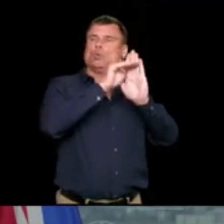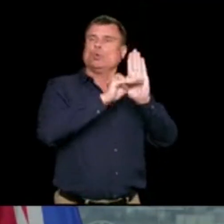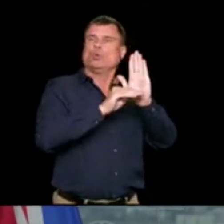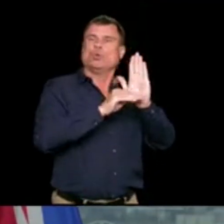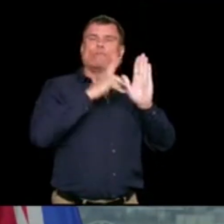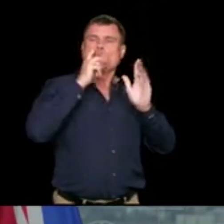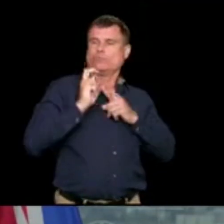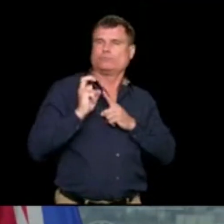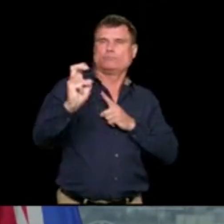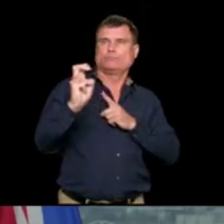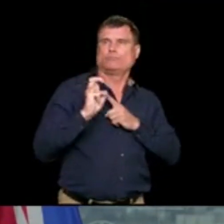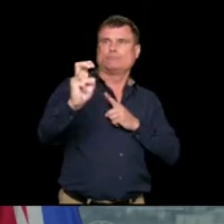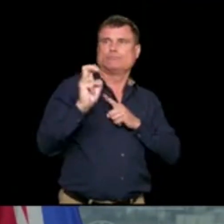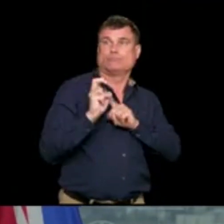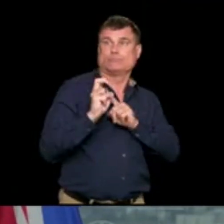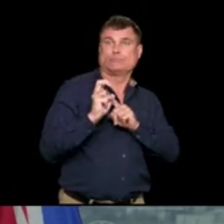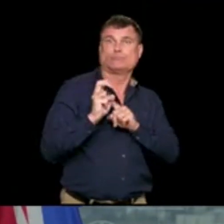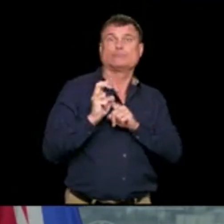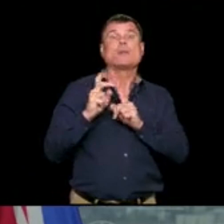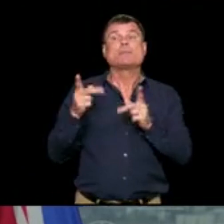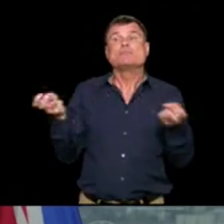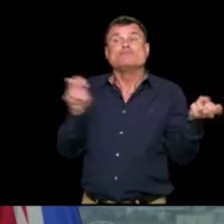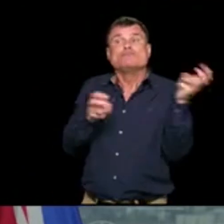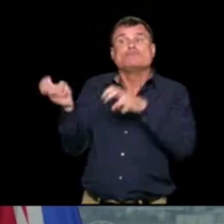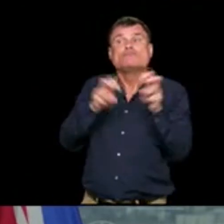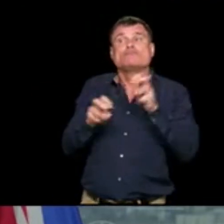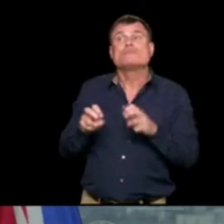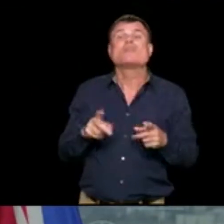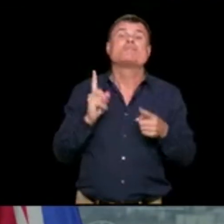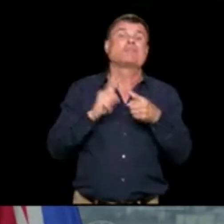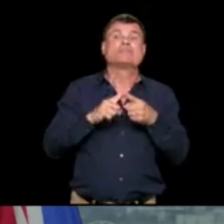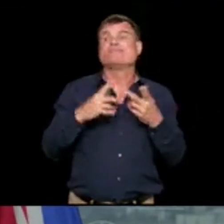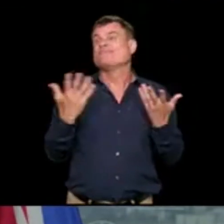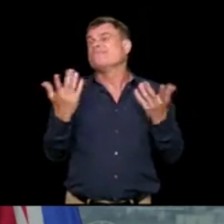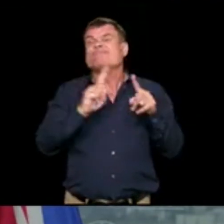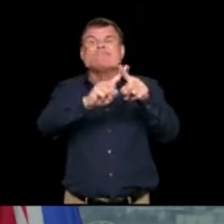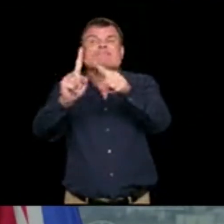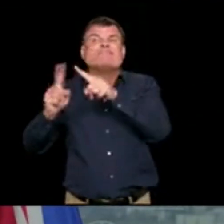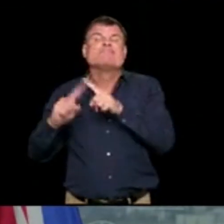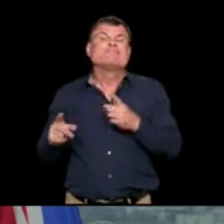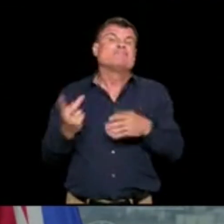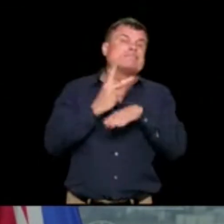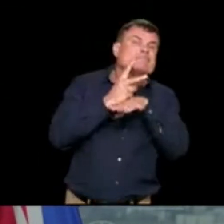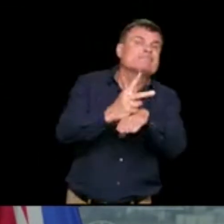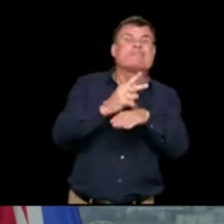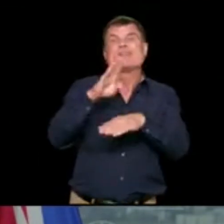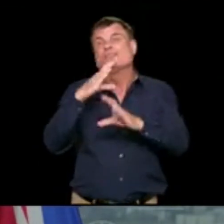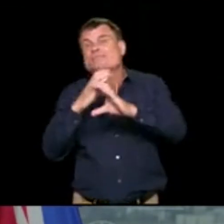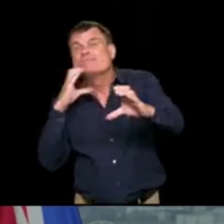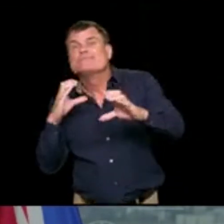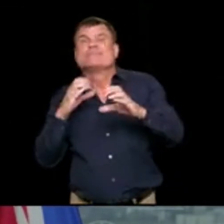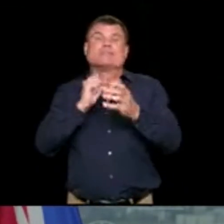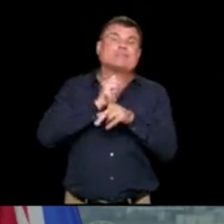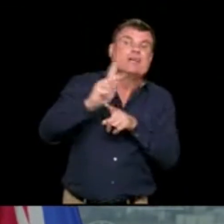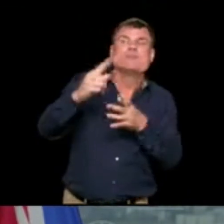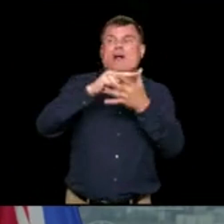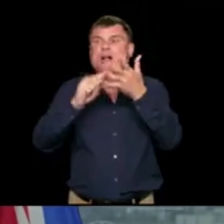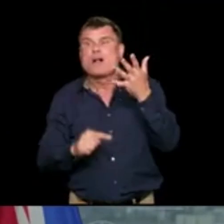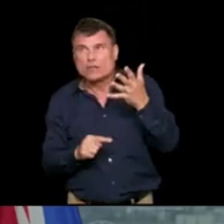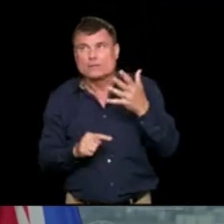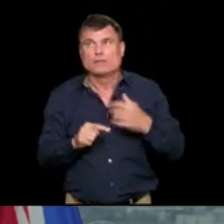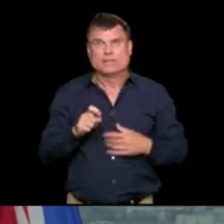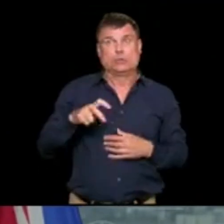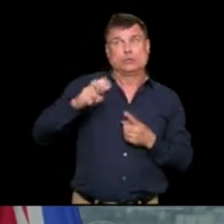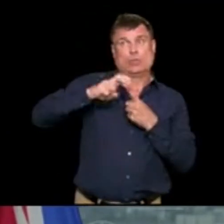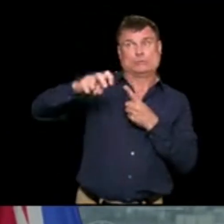public transit users, but as we all know, they are also facing significant financial challenges. Public transit must